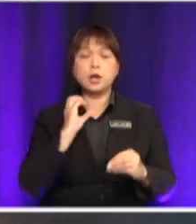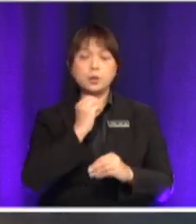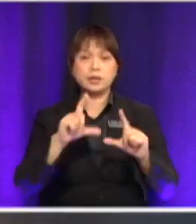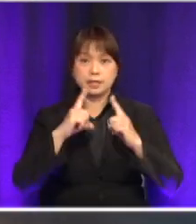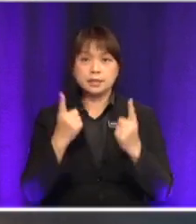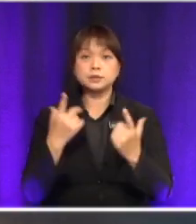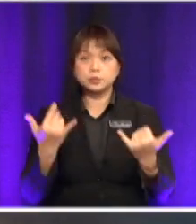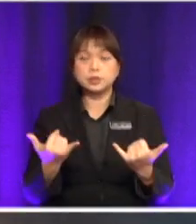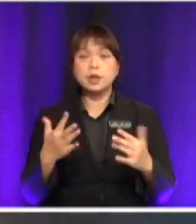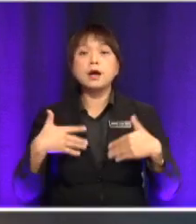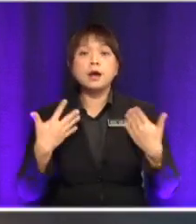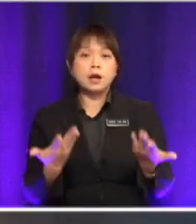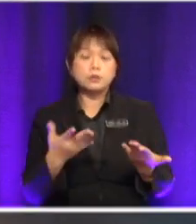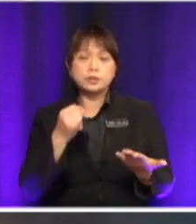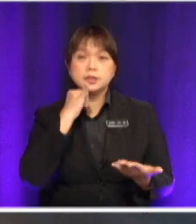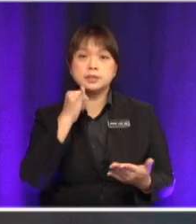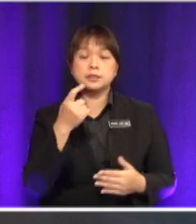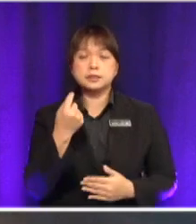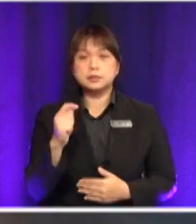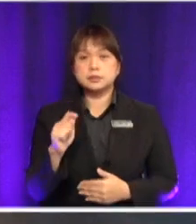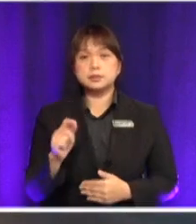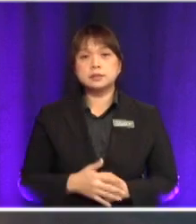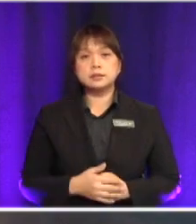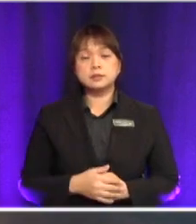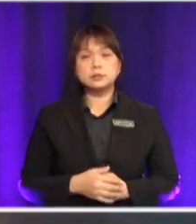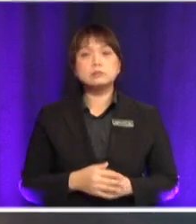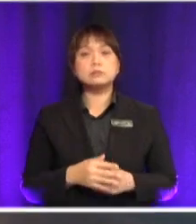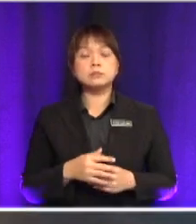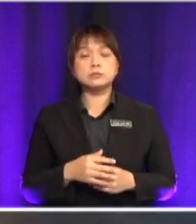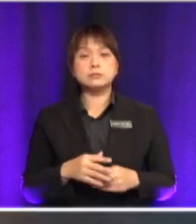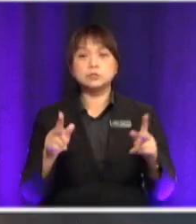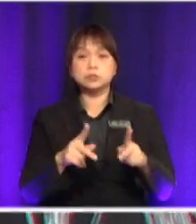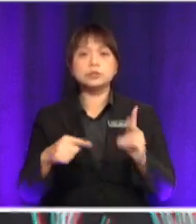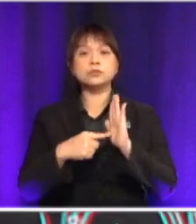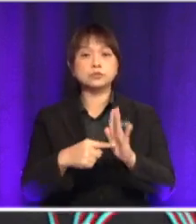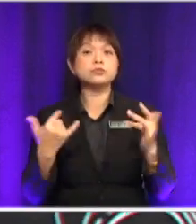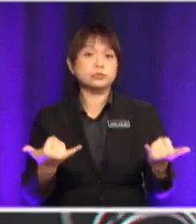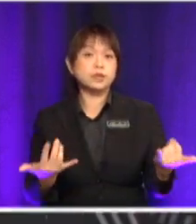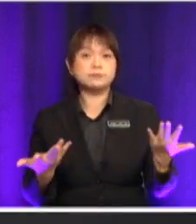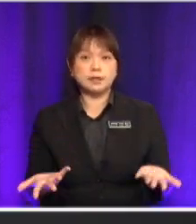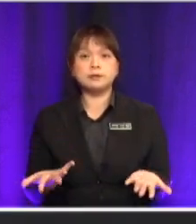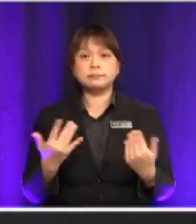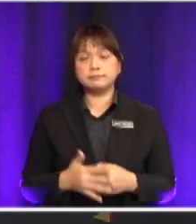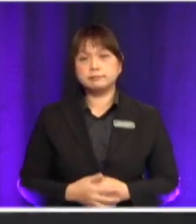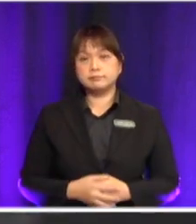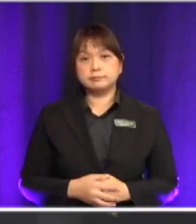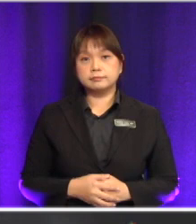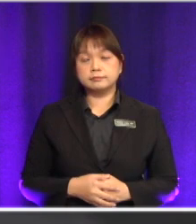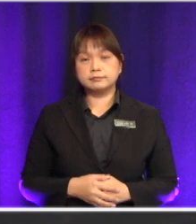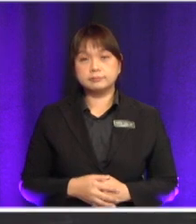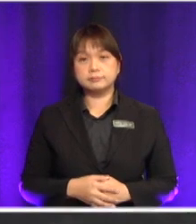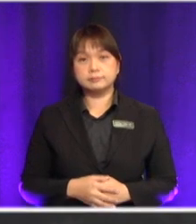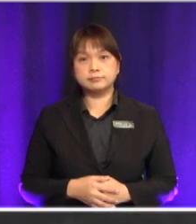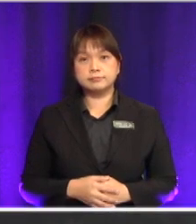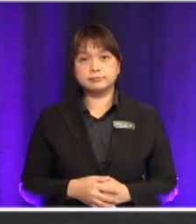their performance today, the pupils. Okay, I think as usual, even though a few of them,